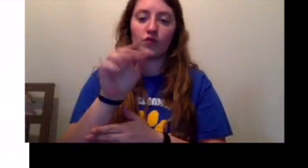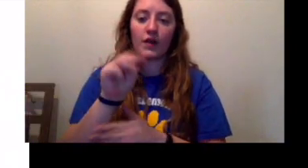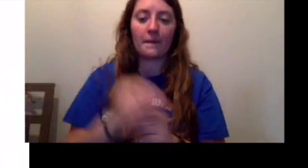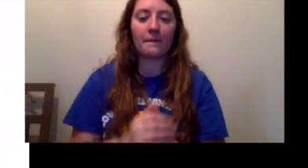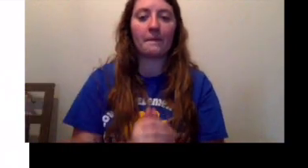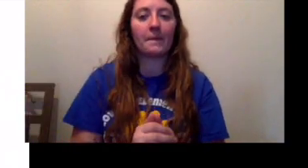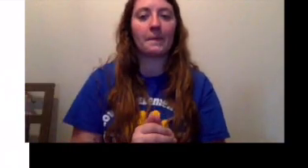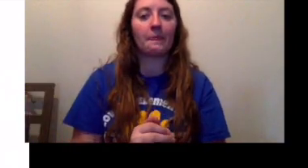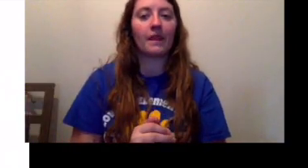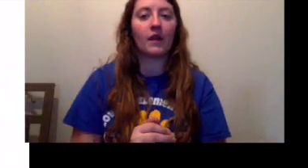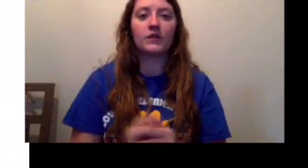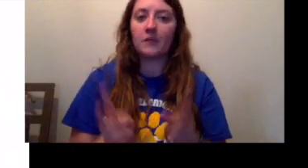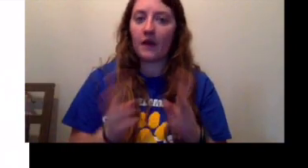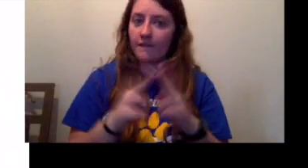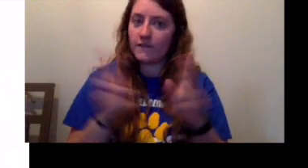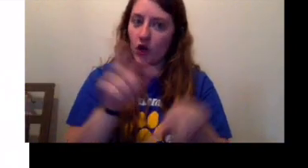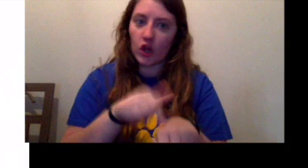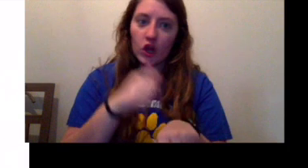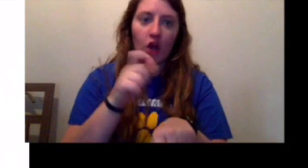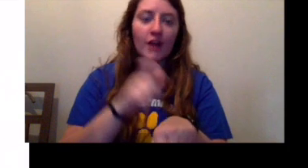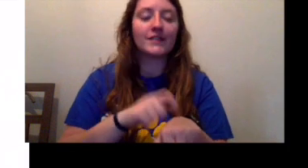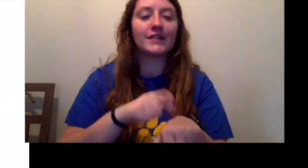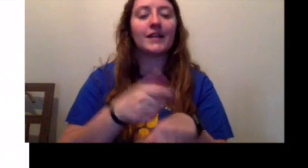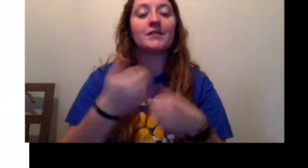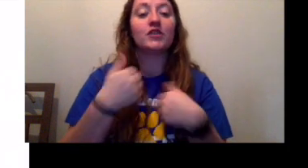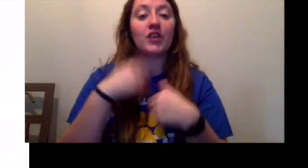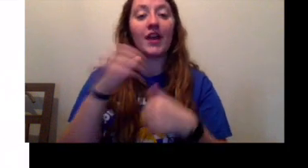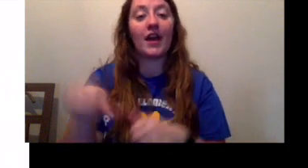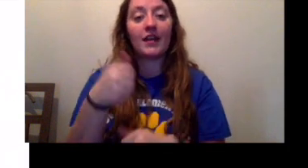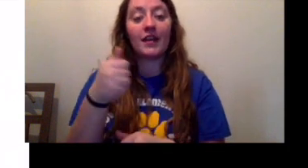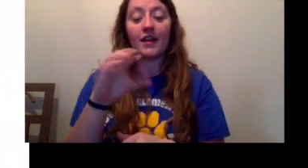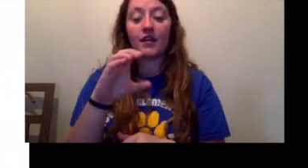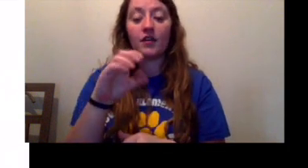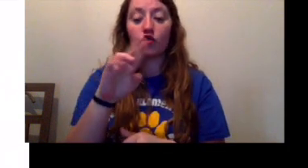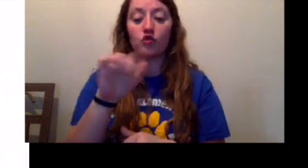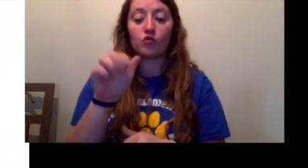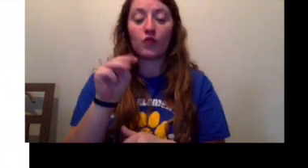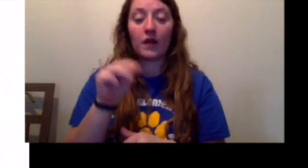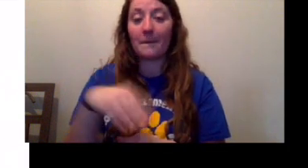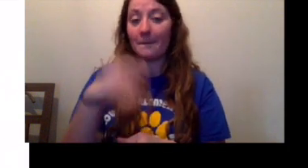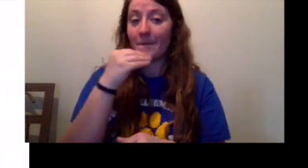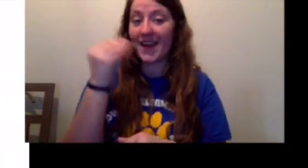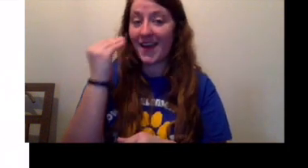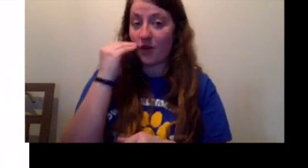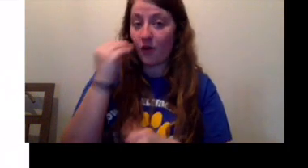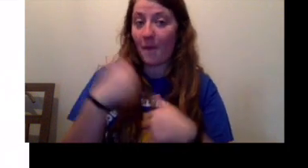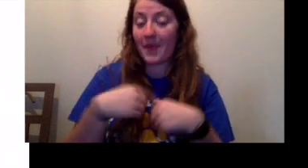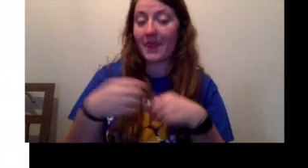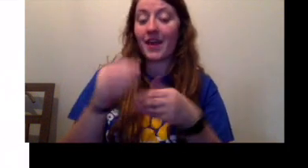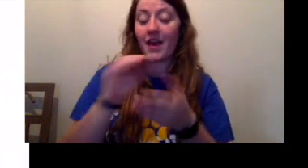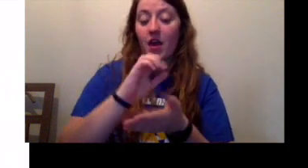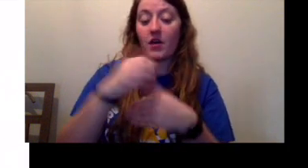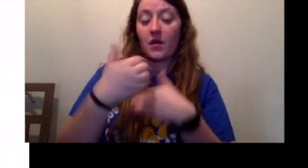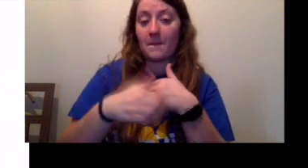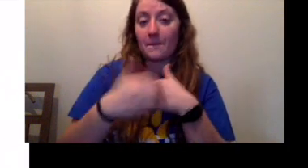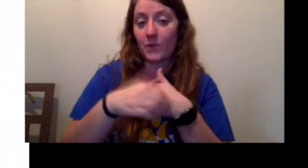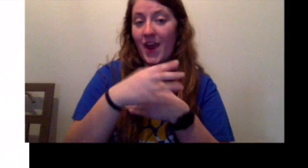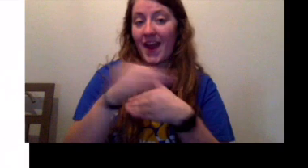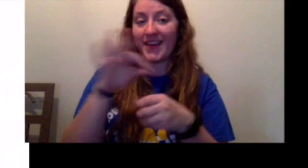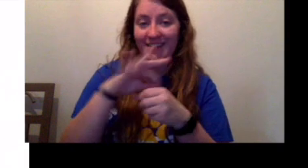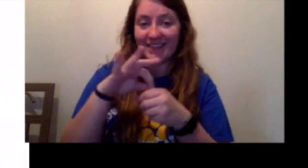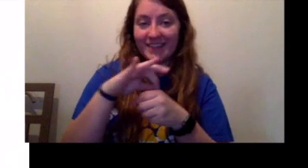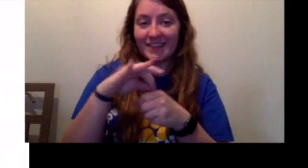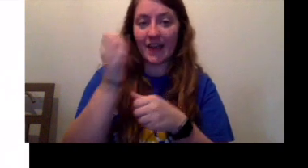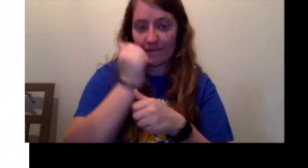long time since she had tasted cream. At home, they had bread and tea every morning. Mama followed